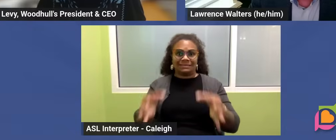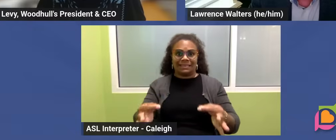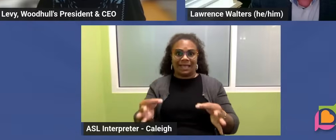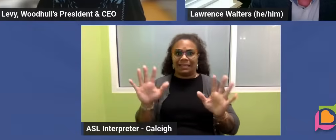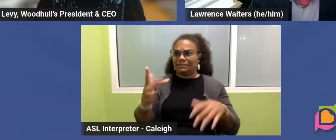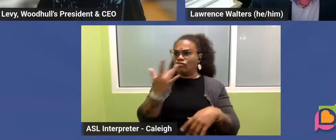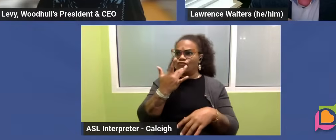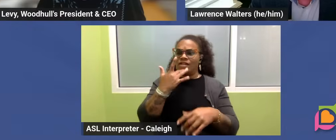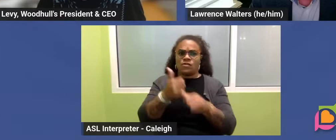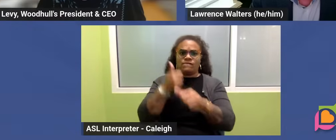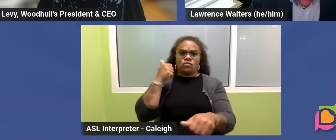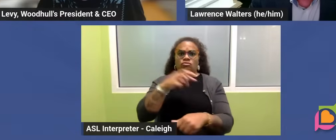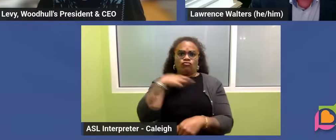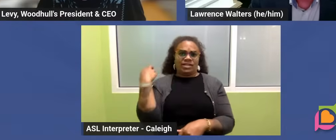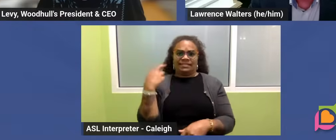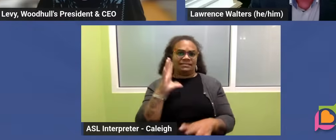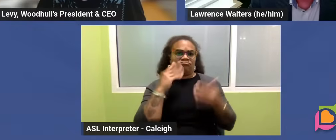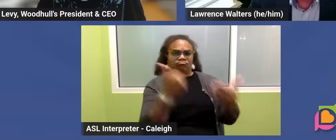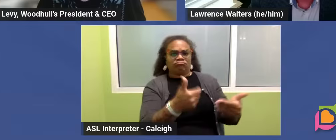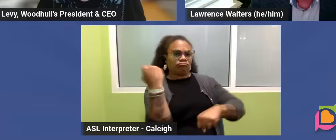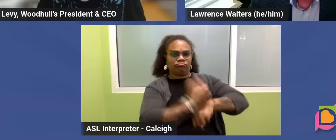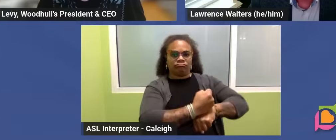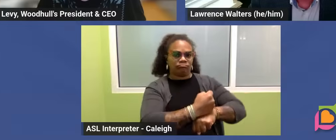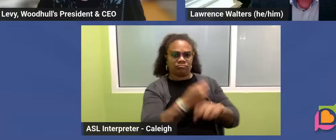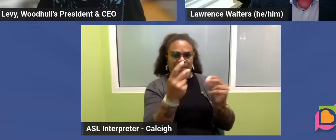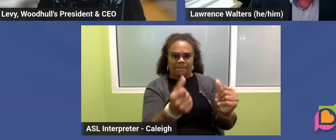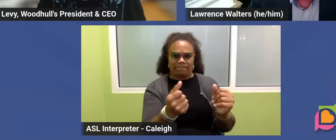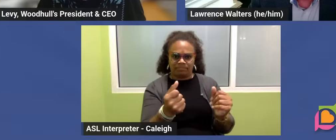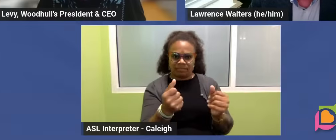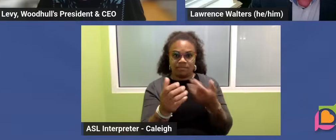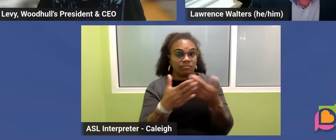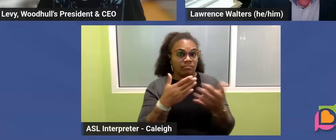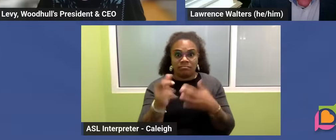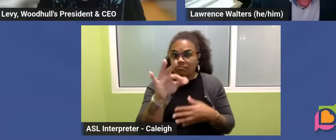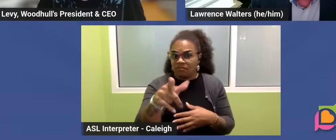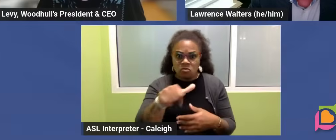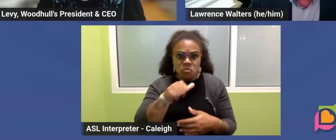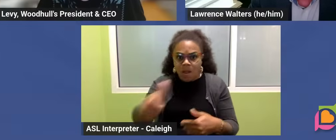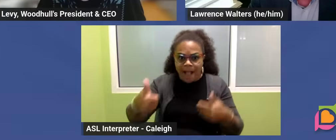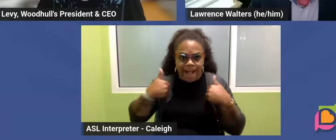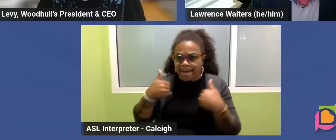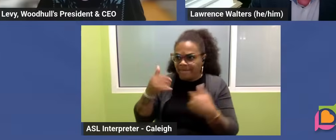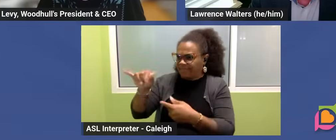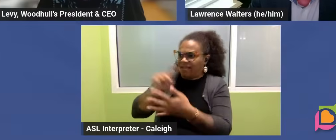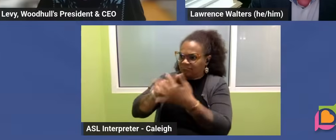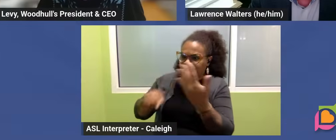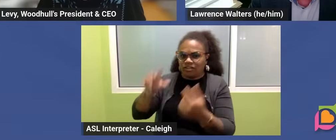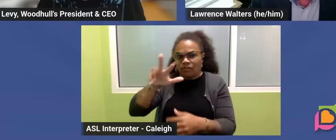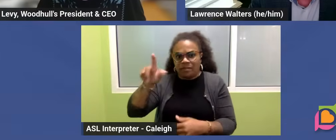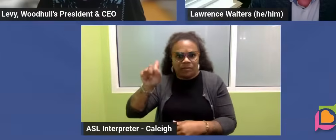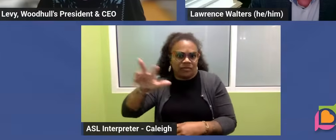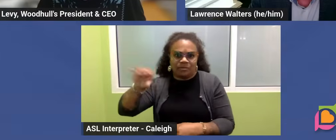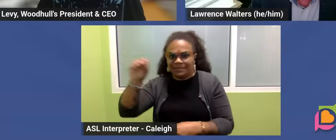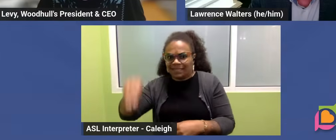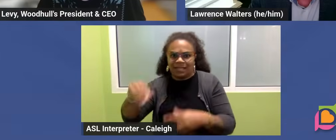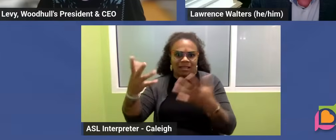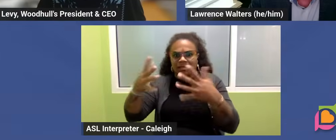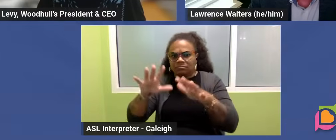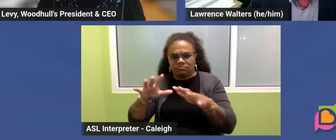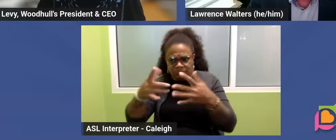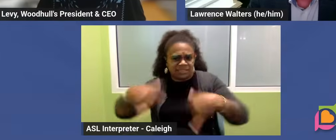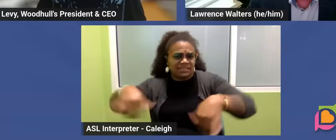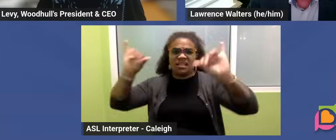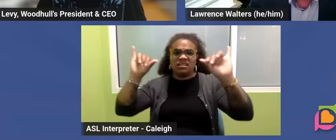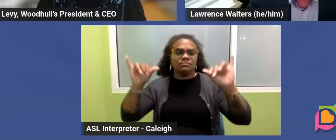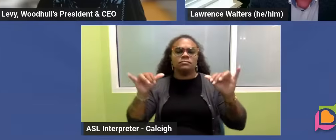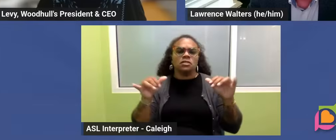state. You're going to impose age verification, perhaps, or change the content. Remove content so you don't have 33